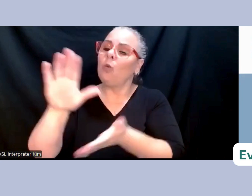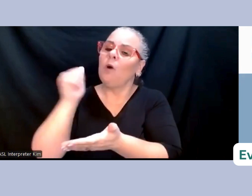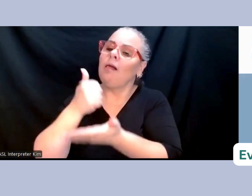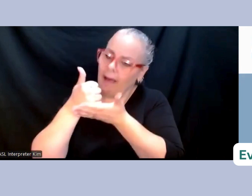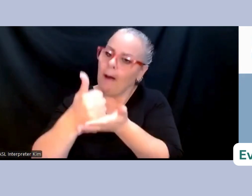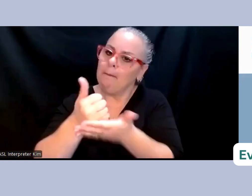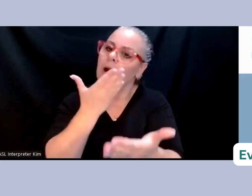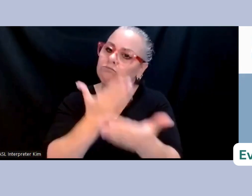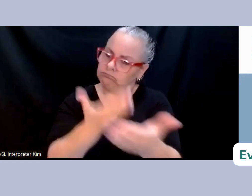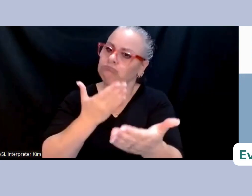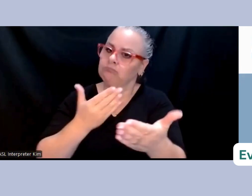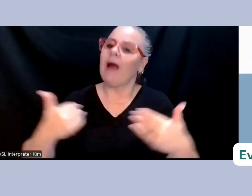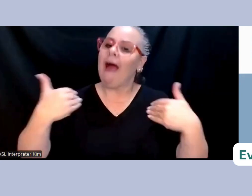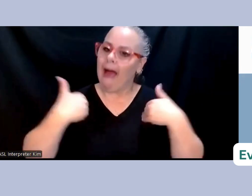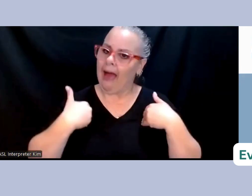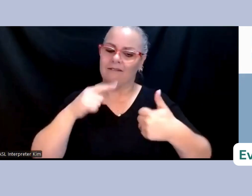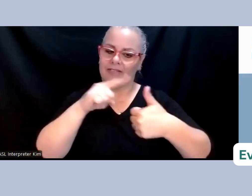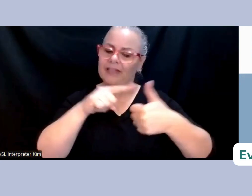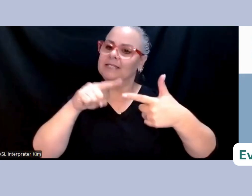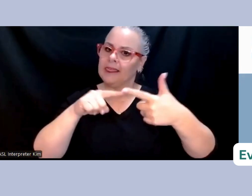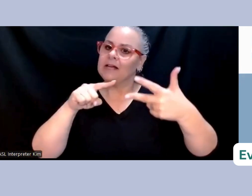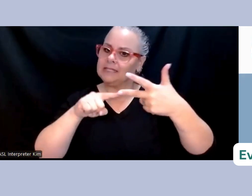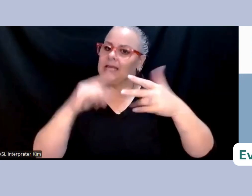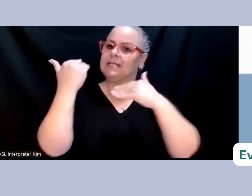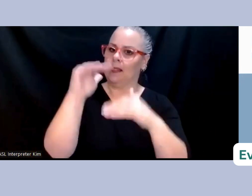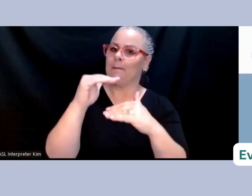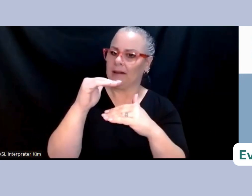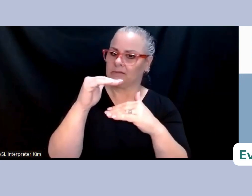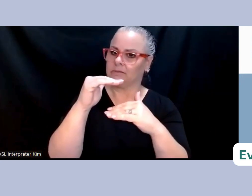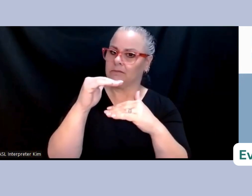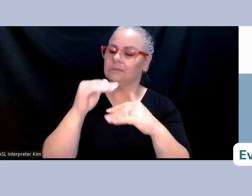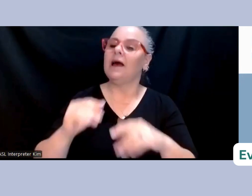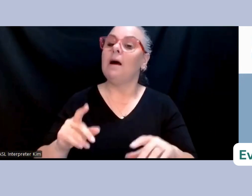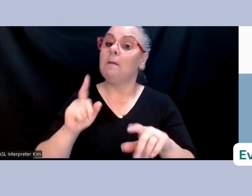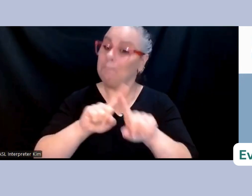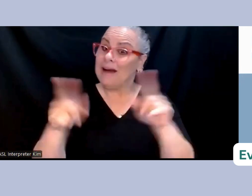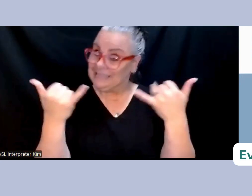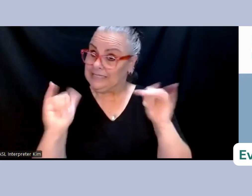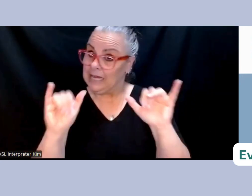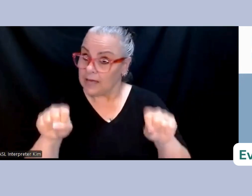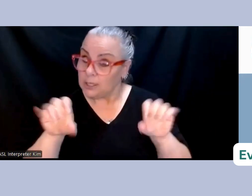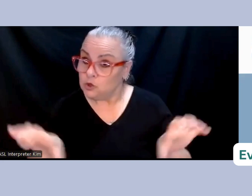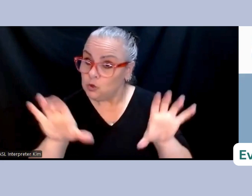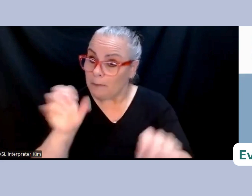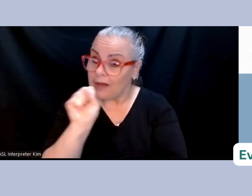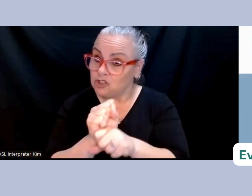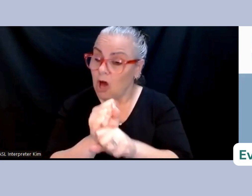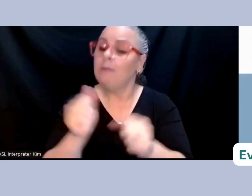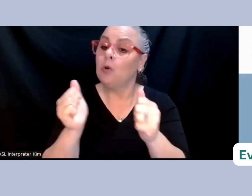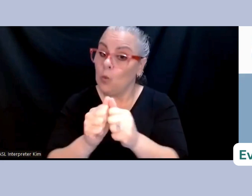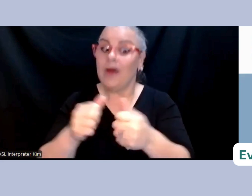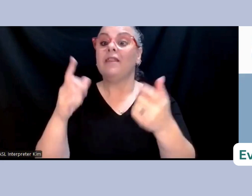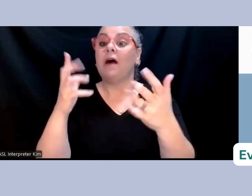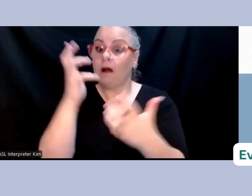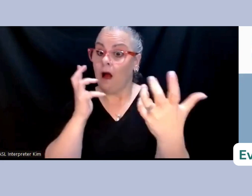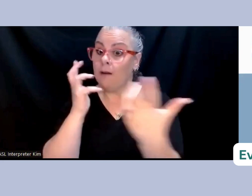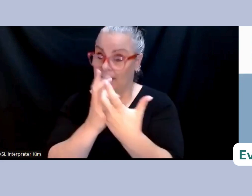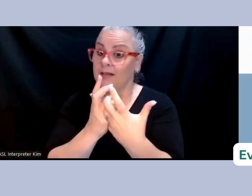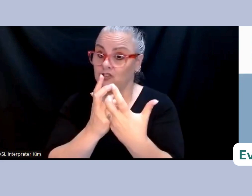verify that you have specific functional limitations and you can perform your essential job duties with the requested